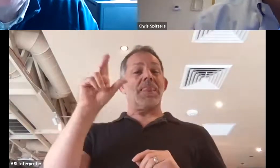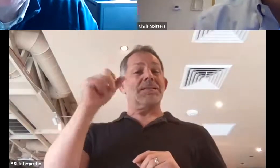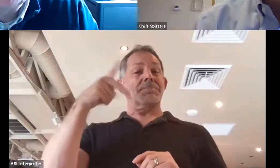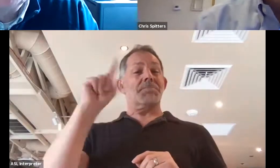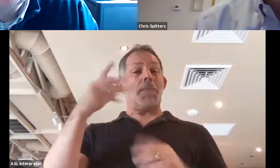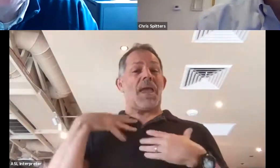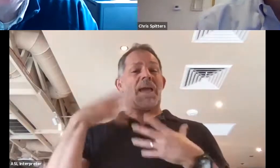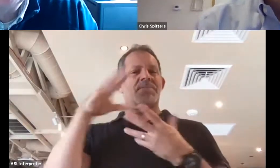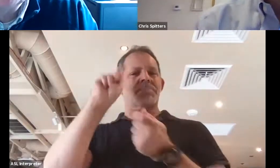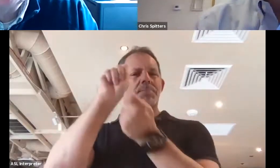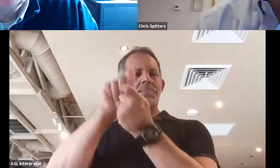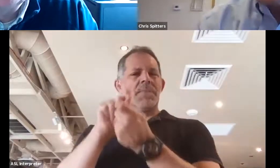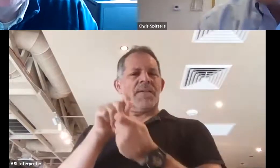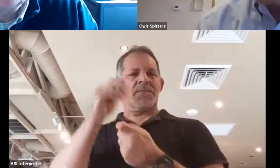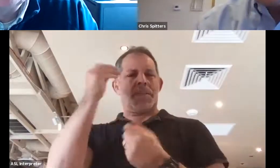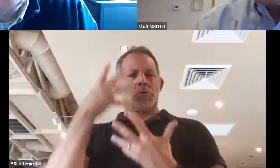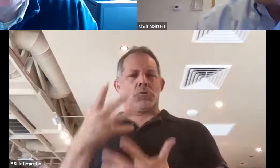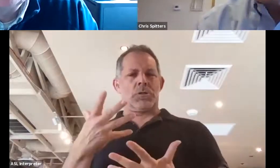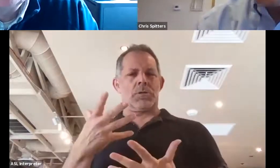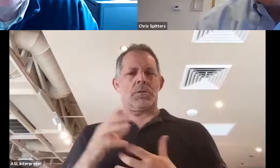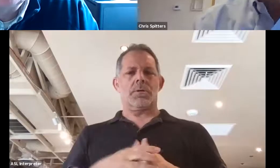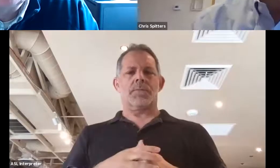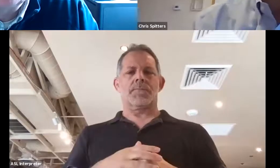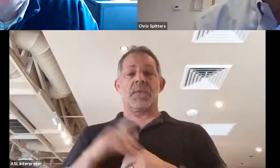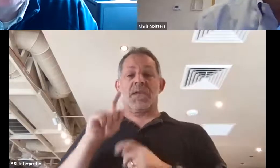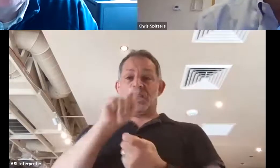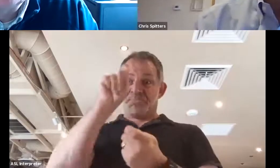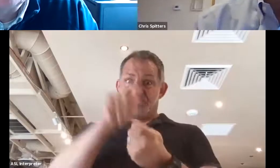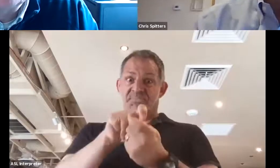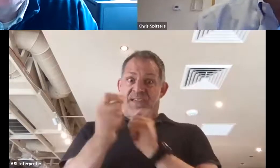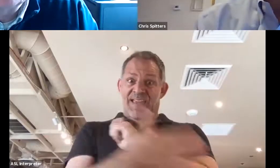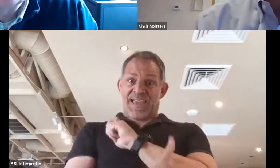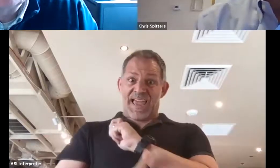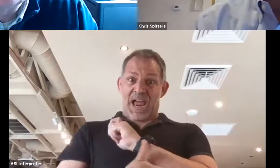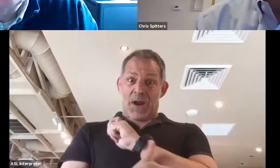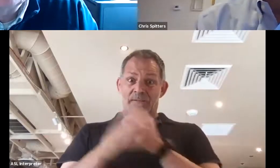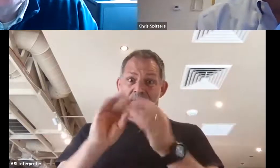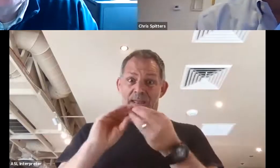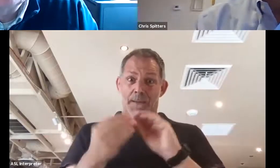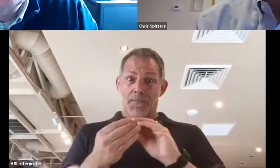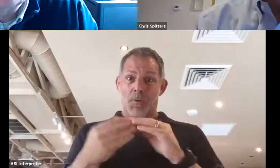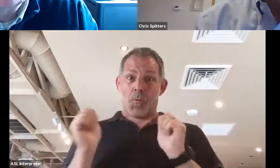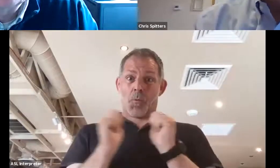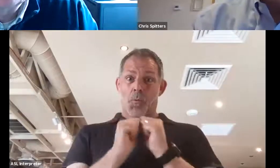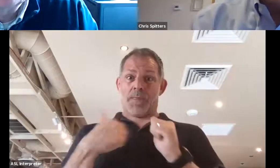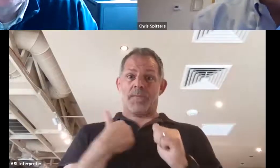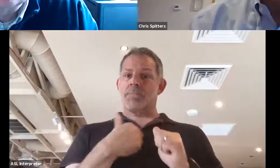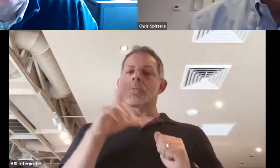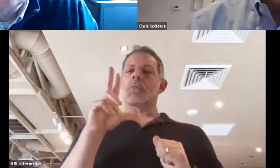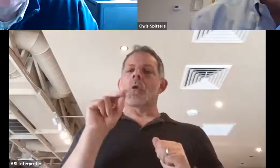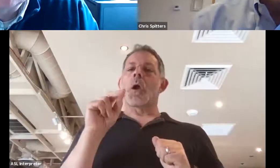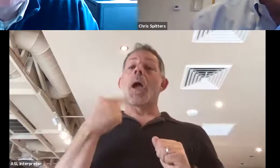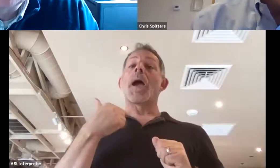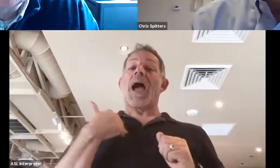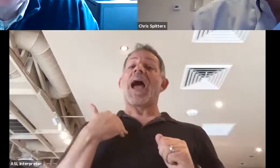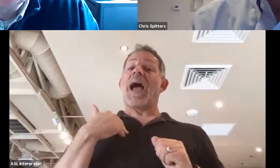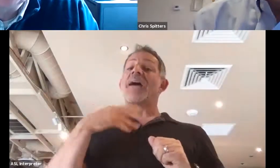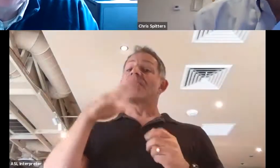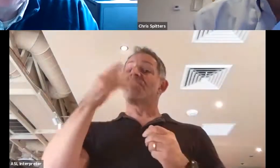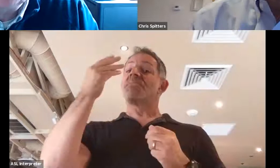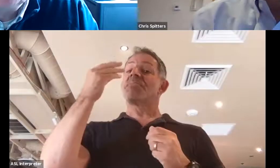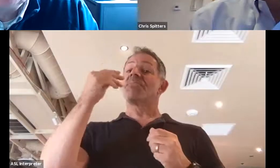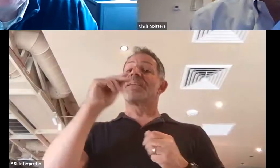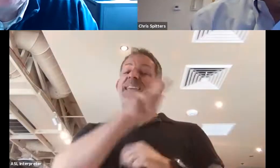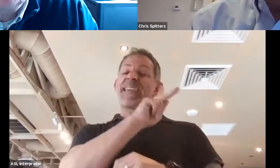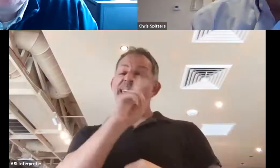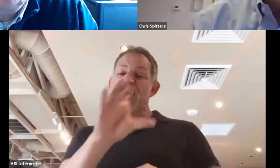specific, just King County, Eastern Washington, and Western Washington. And last time I looked a couple of days ago, it's above